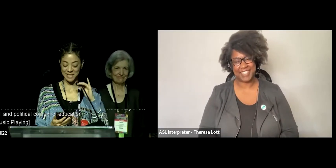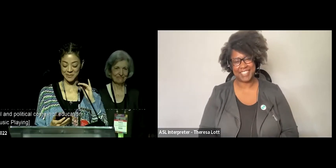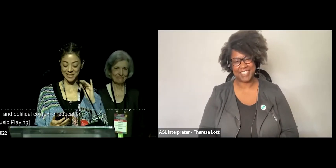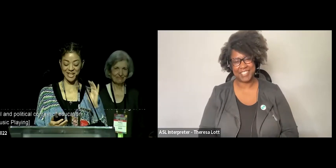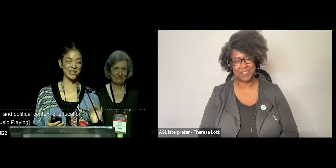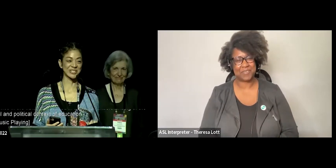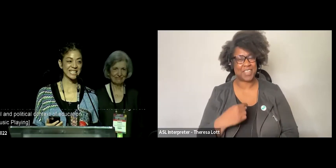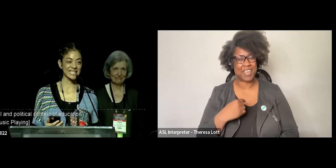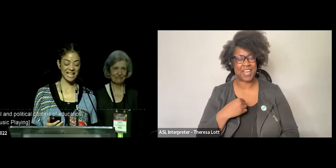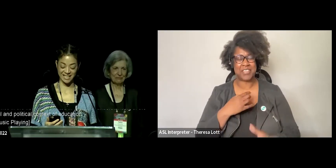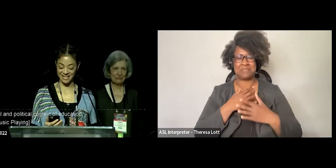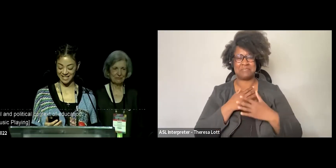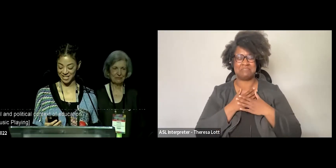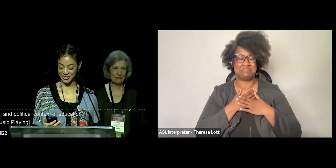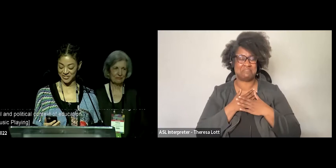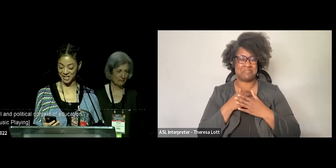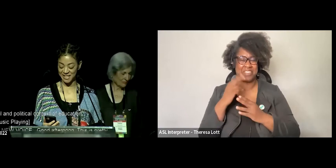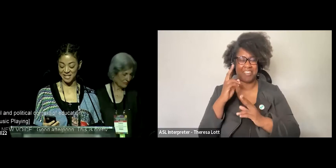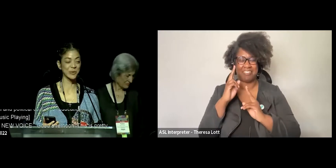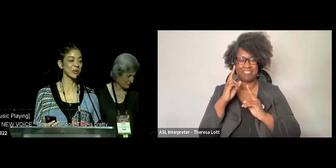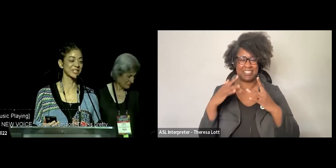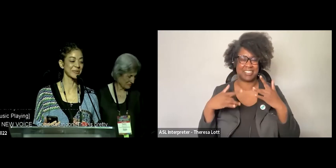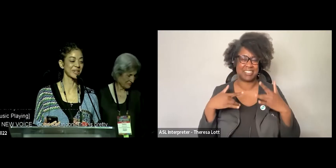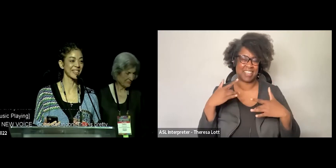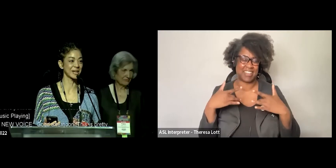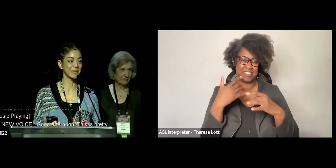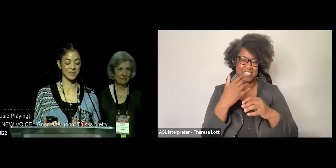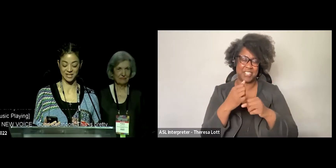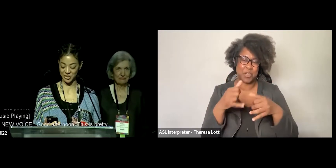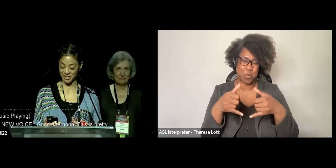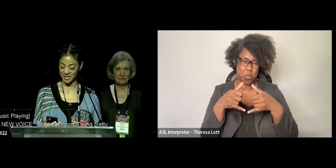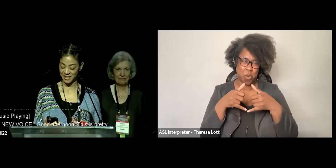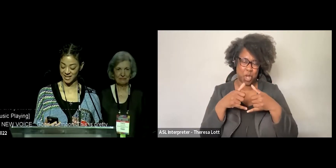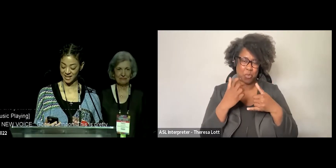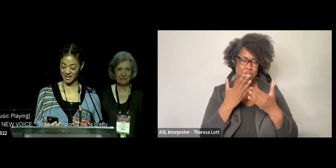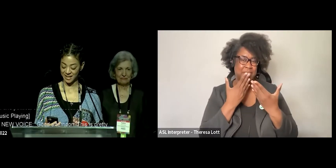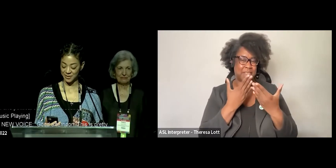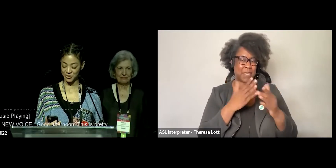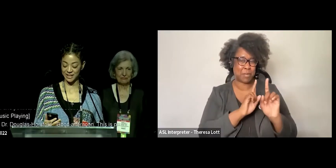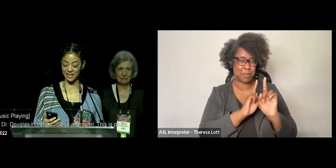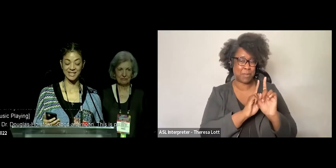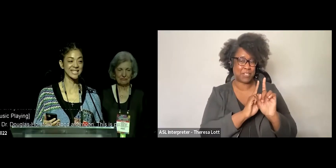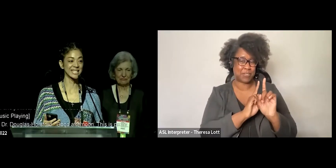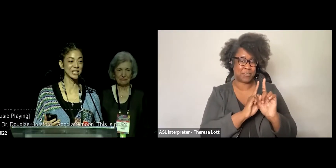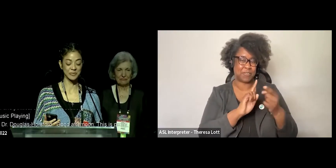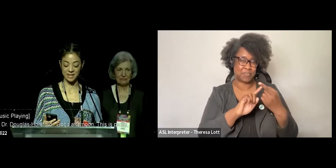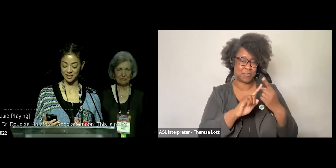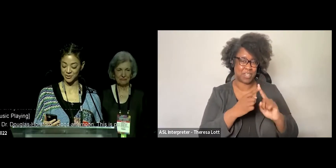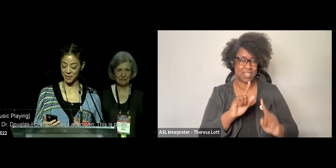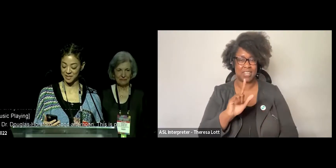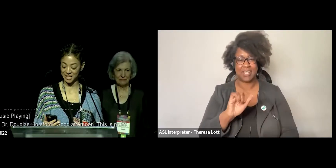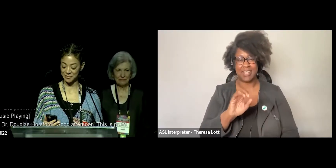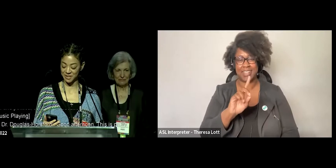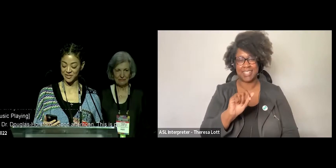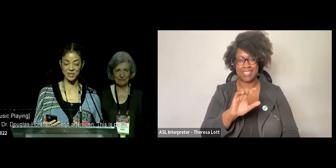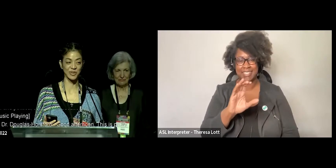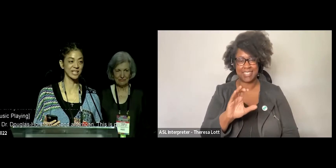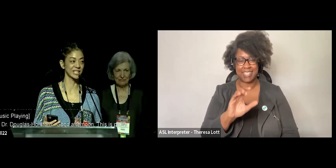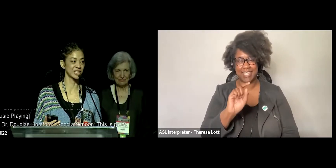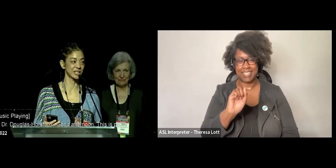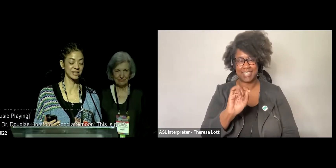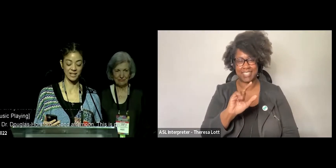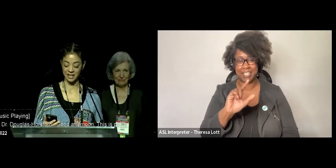I am deeply honored and excited to receive this award, and I want to thank my mentor and friend Linda C. Tillman, who nominated me for